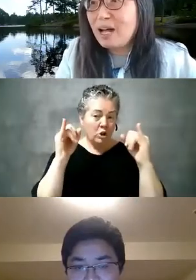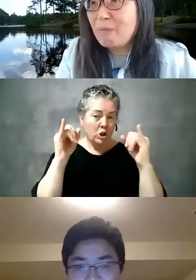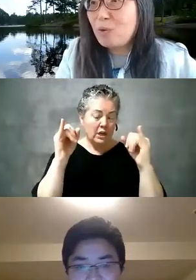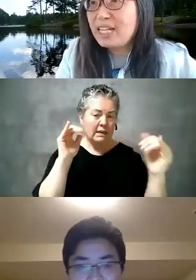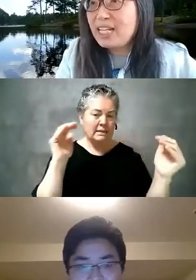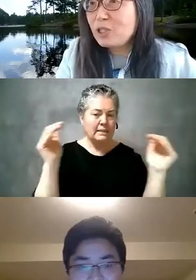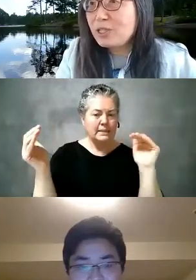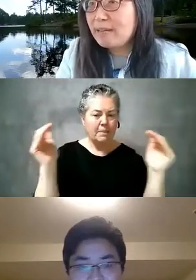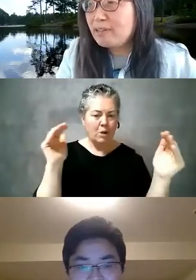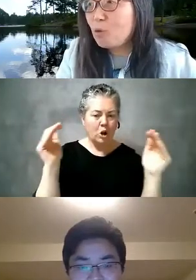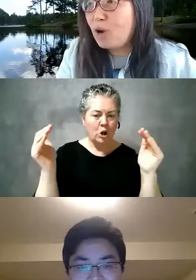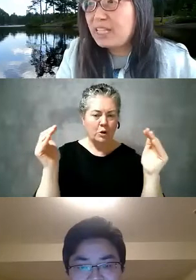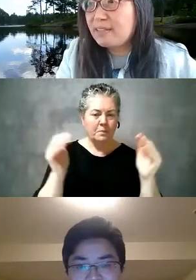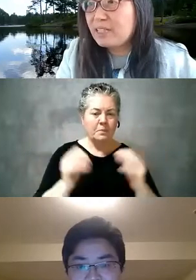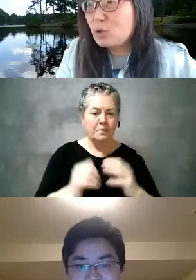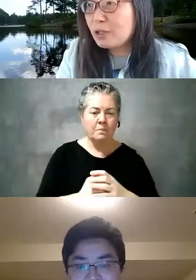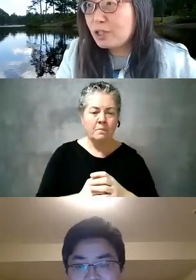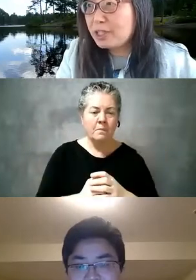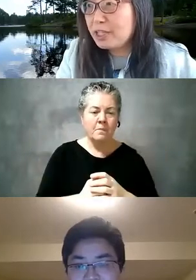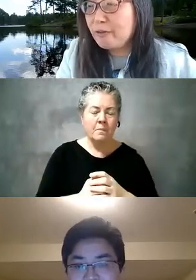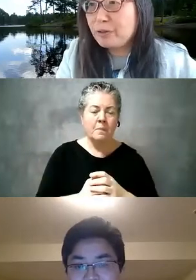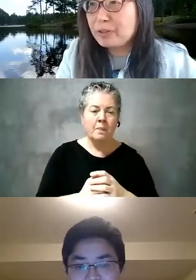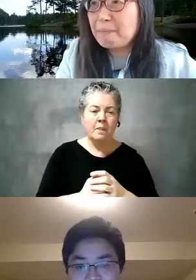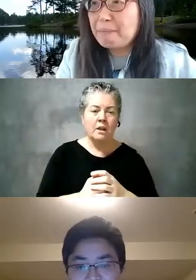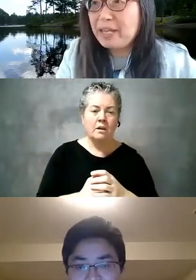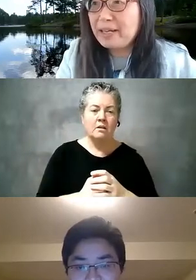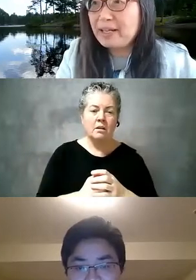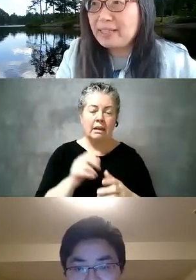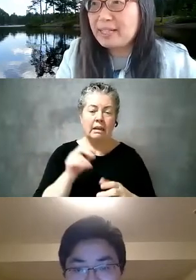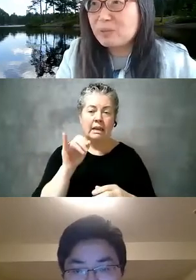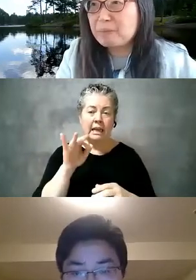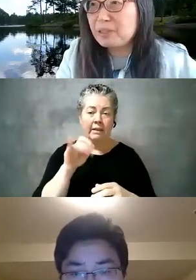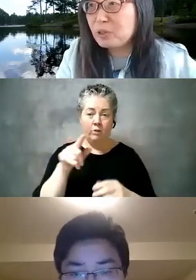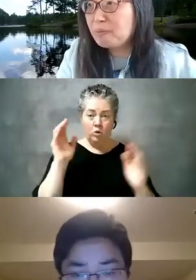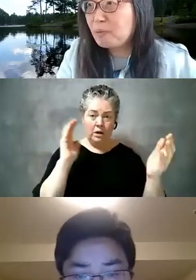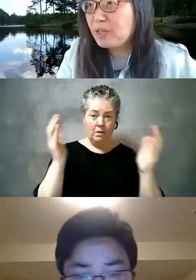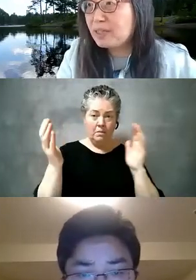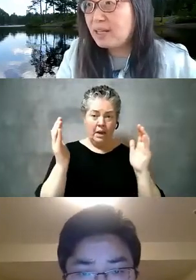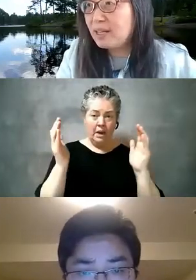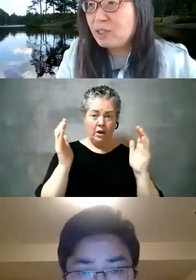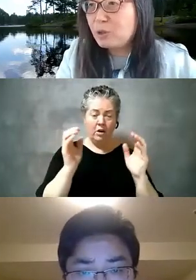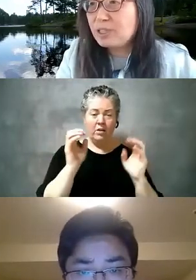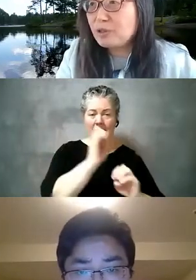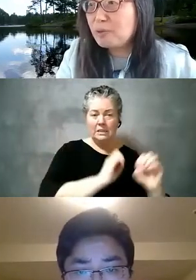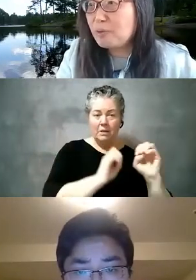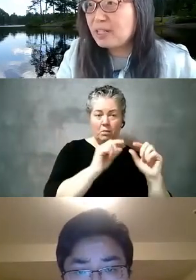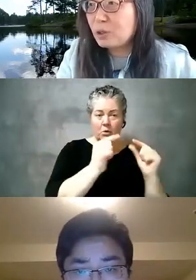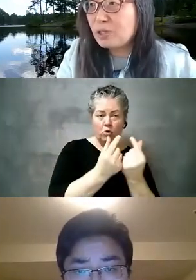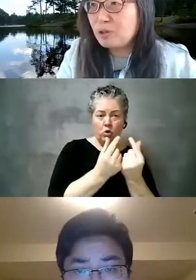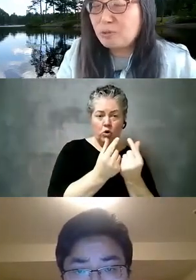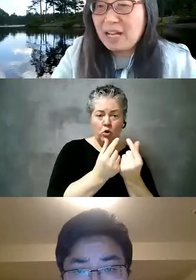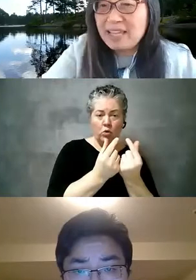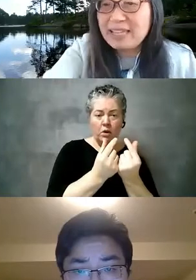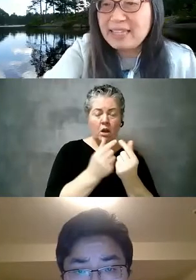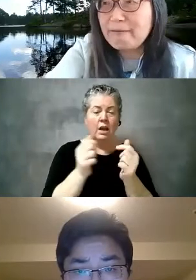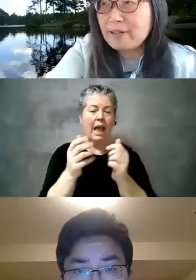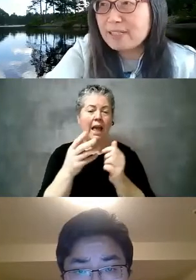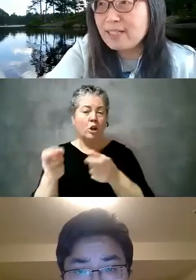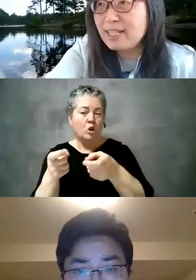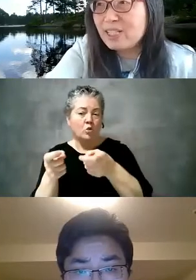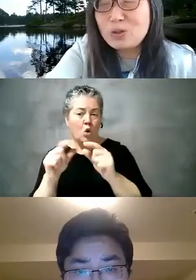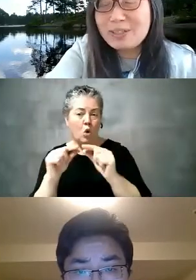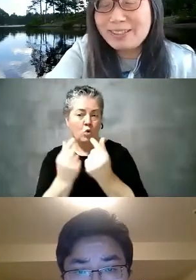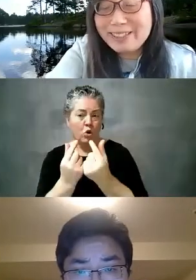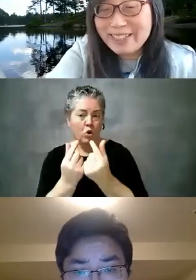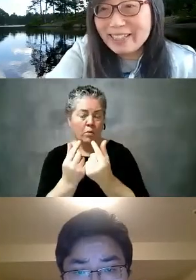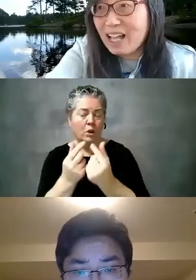So within each level of quality of instruction, if you compare the experimental group with the treated group with the control group, that difference